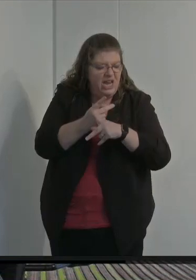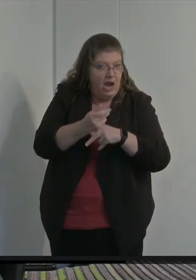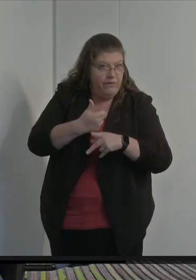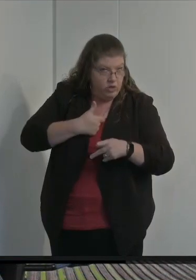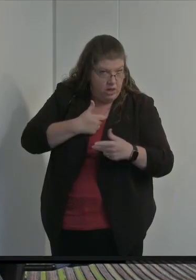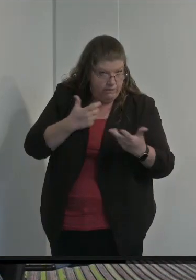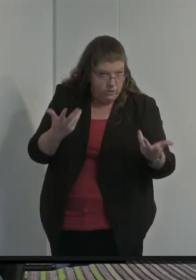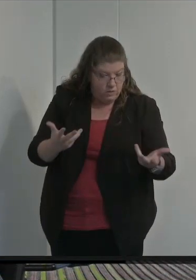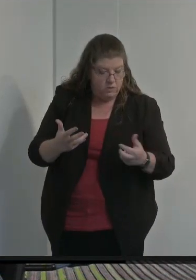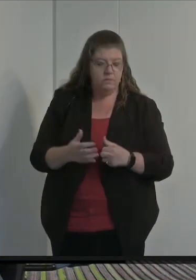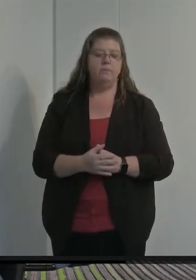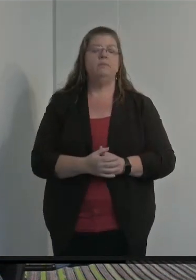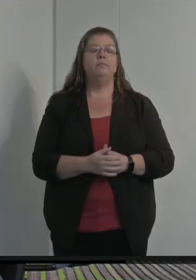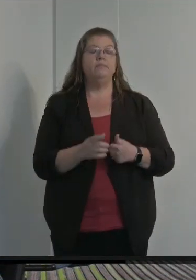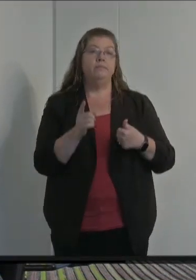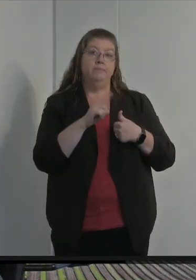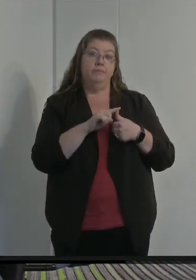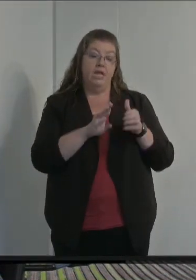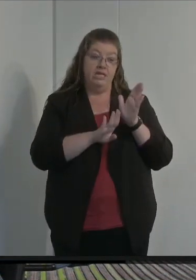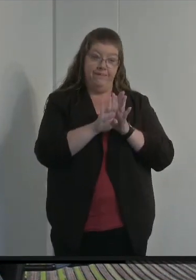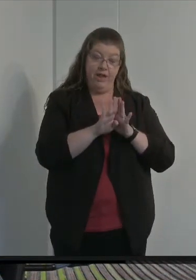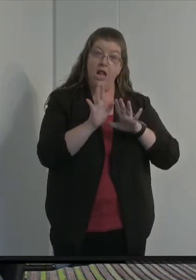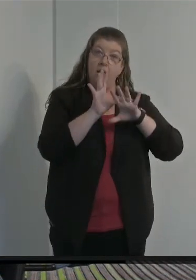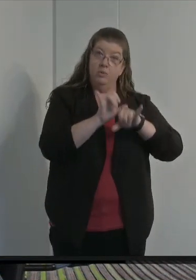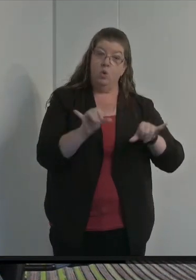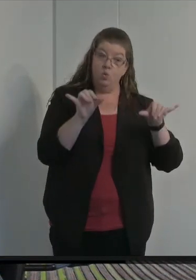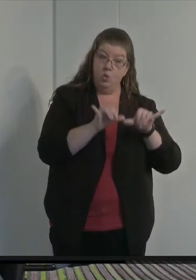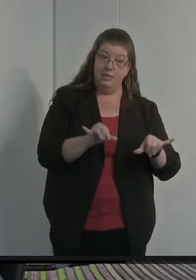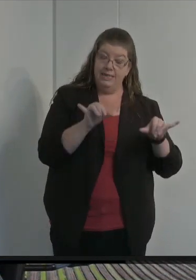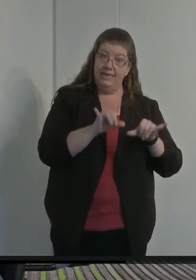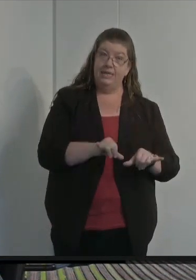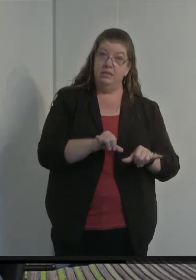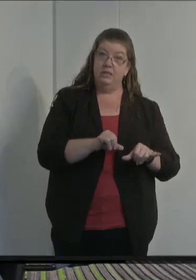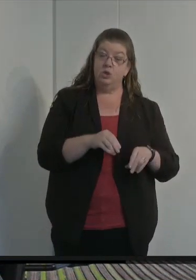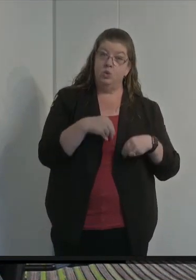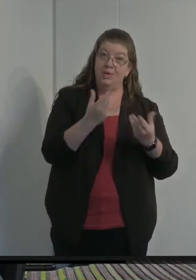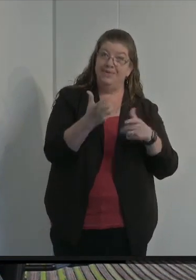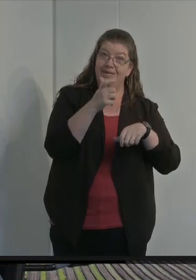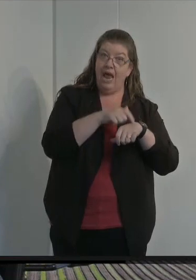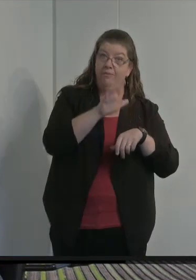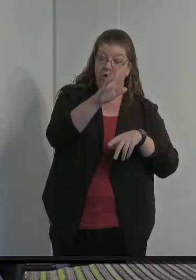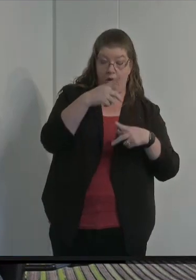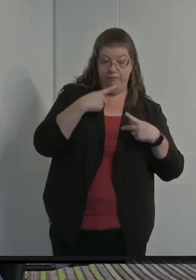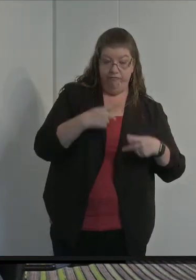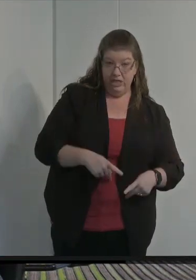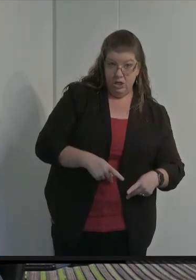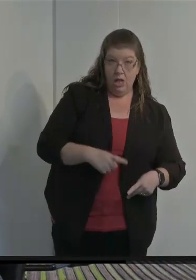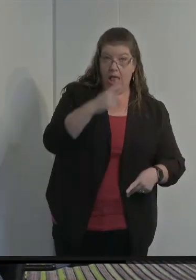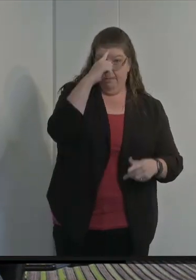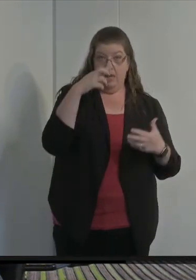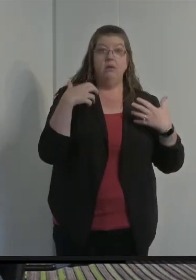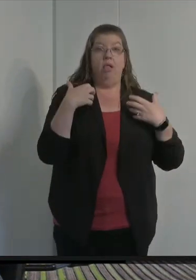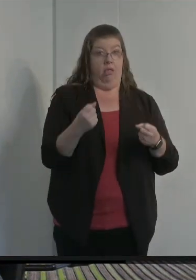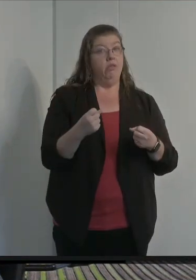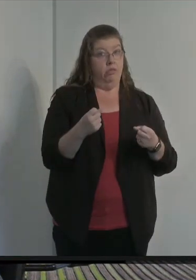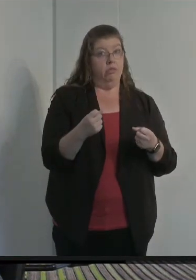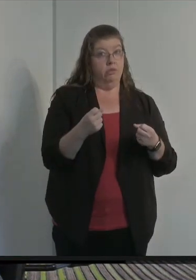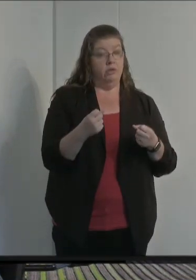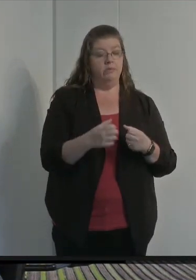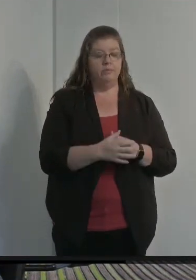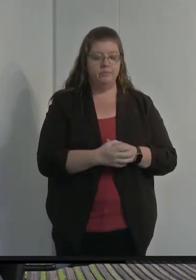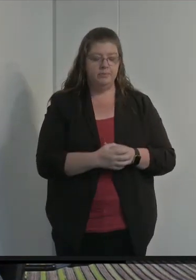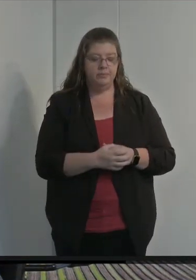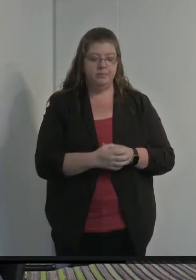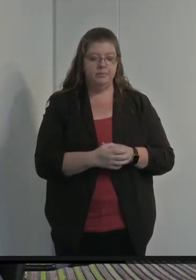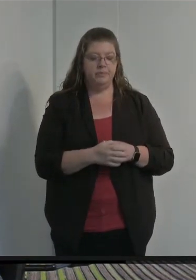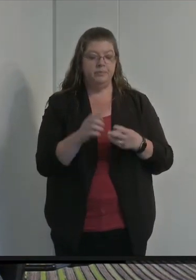ourselves are: develop routines which carve out time for your physical and mental health.